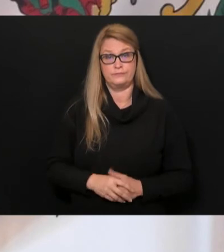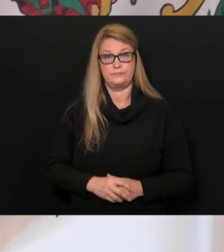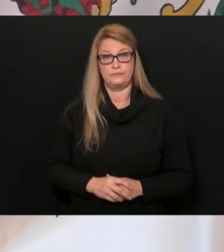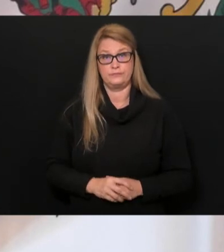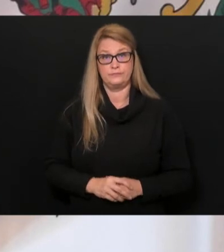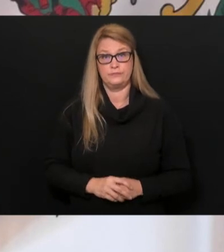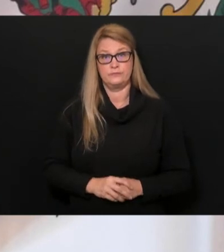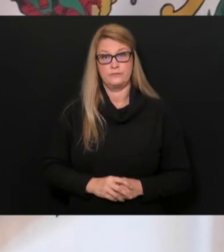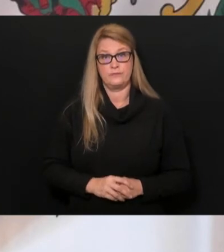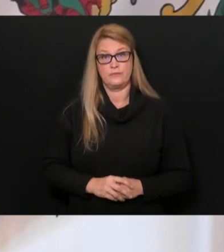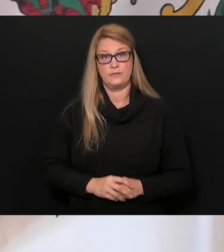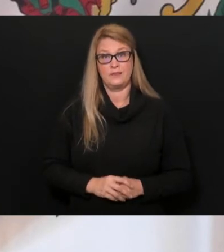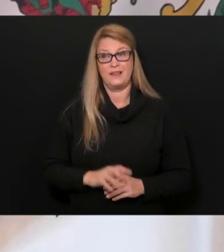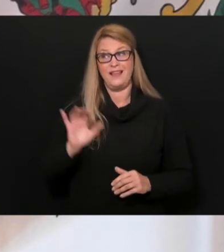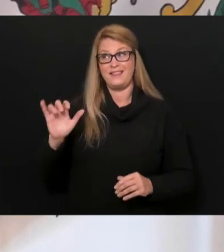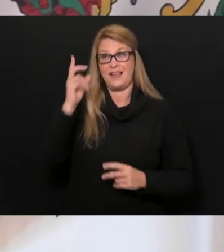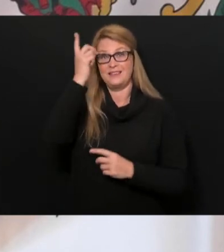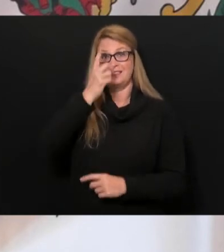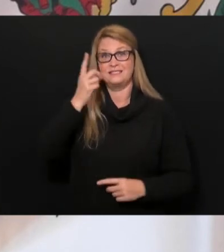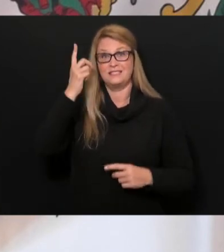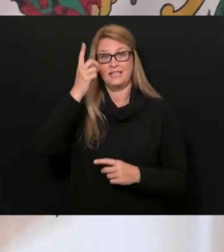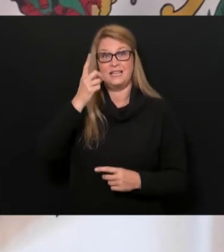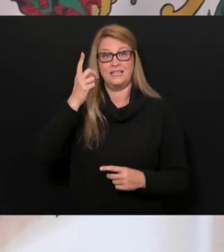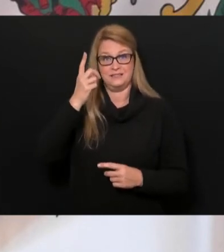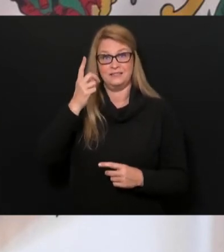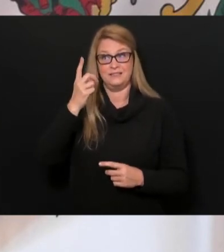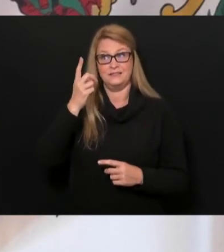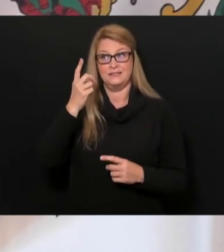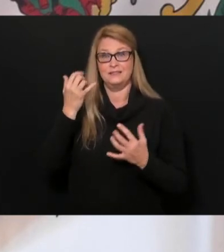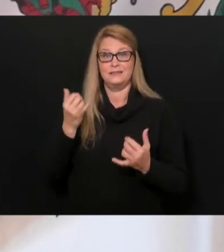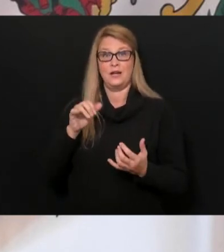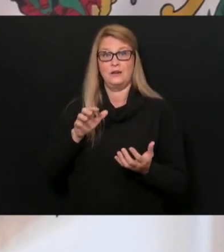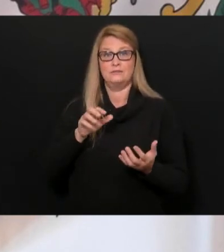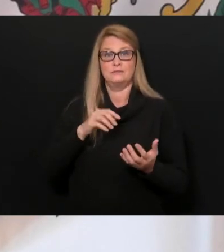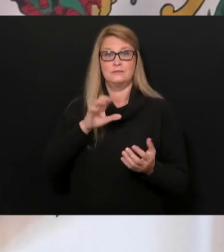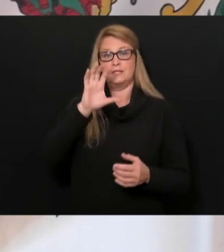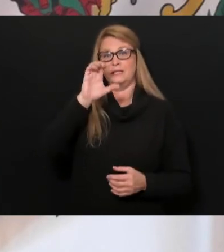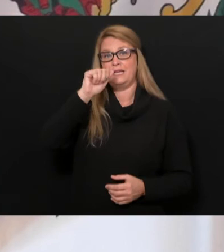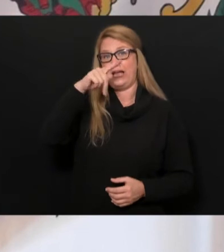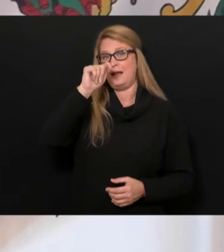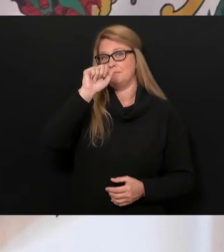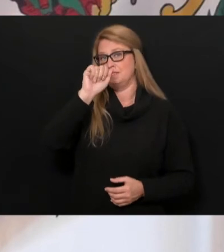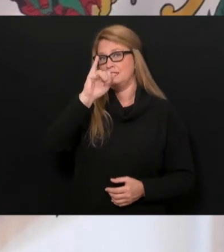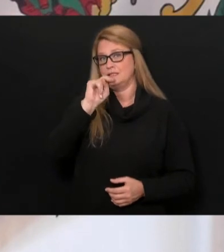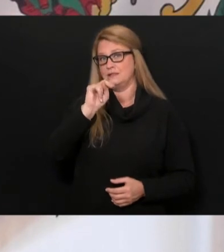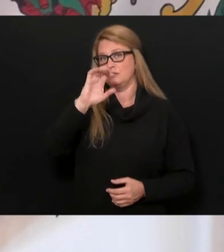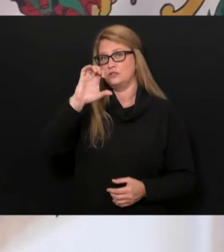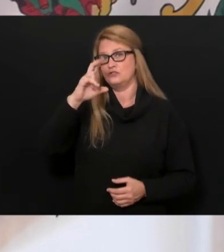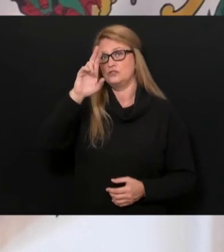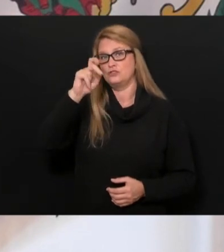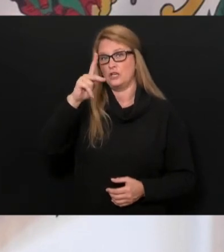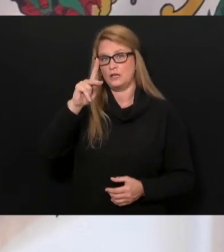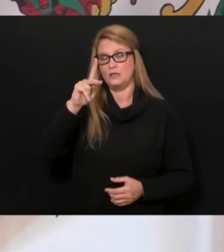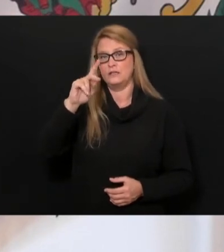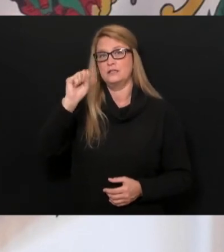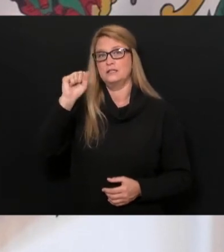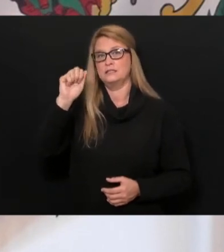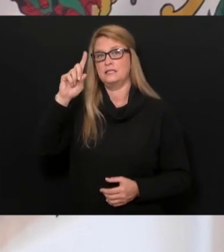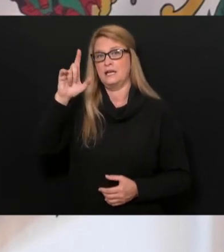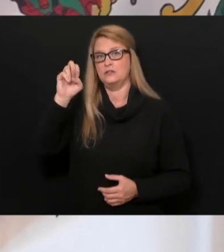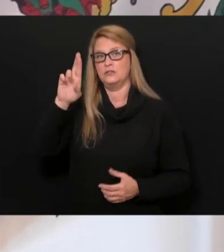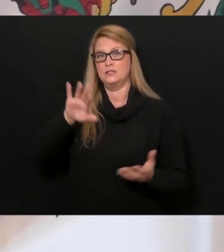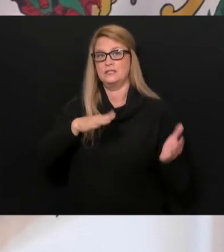This terrible disease has taken another dedicated public servant. Captain Chuck Sadler died on December